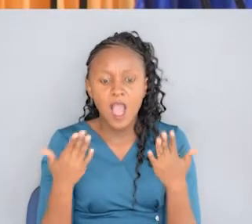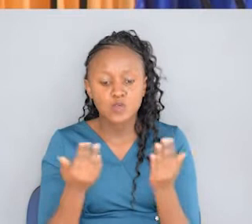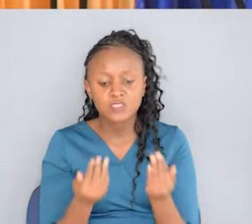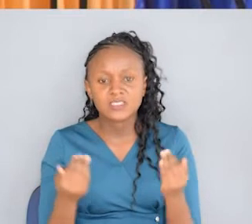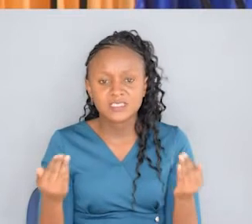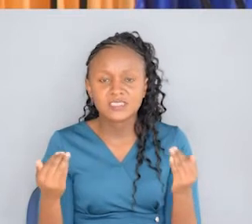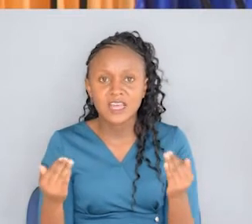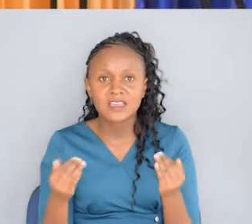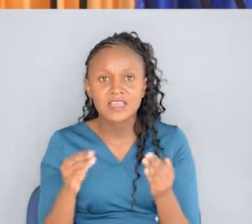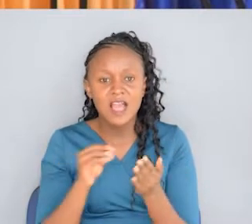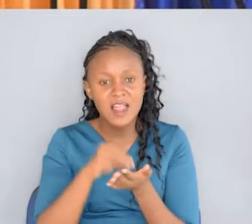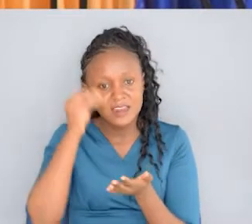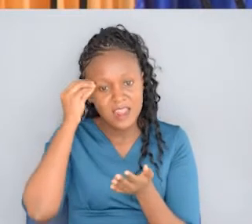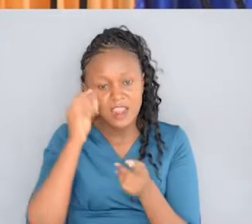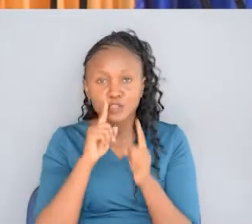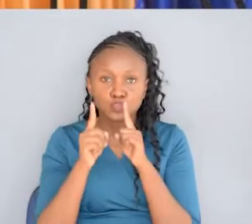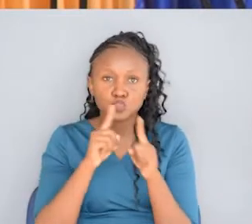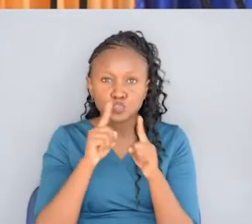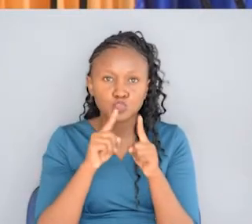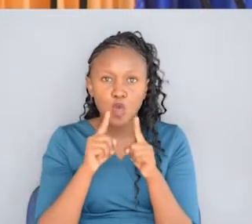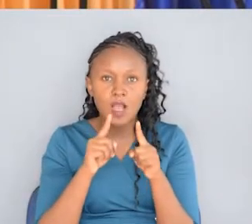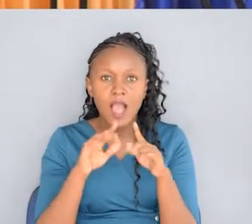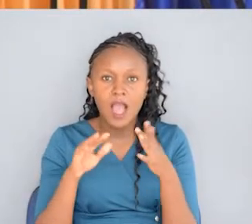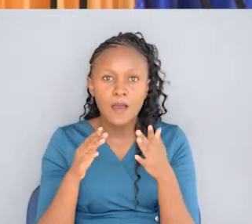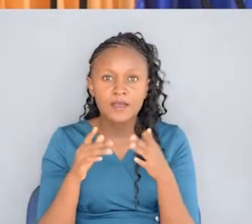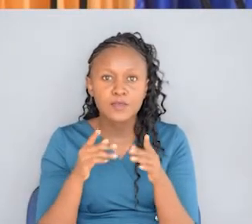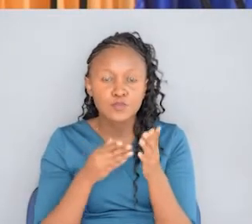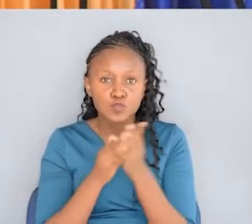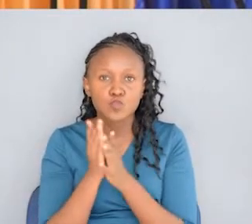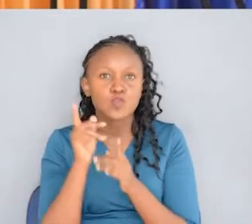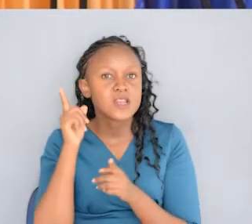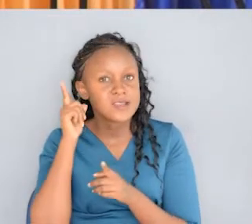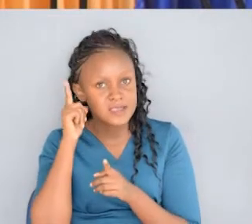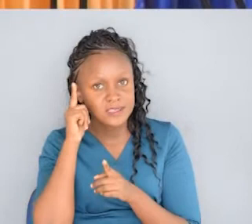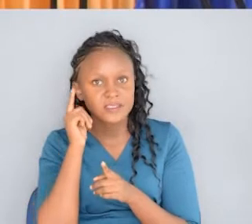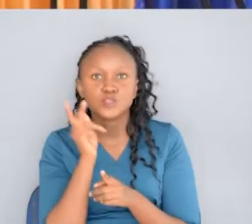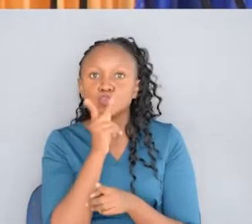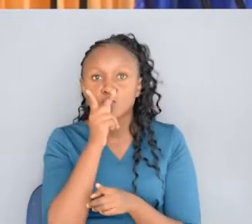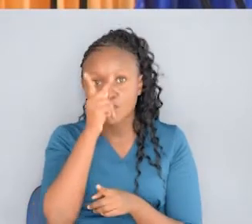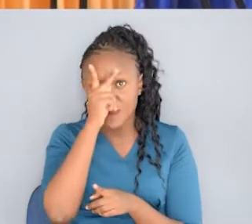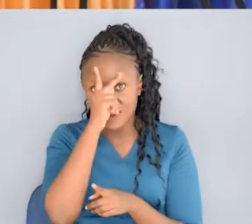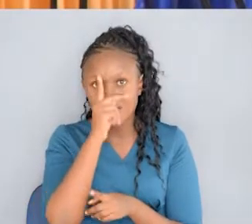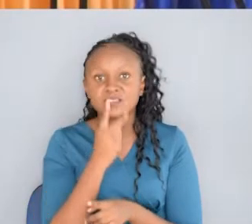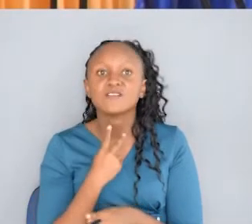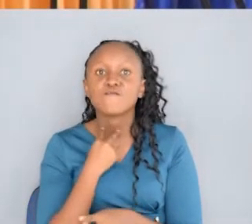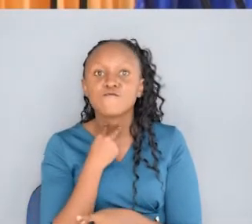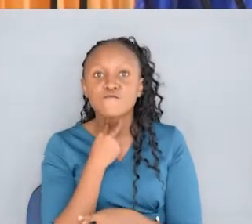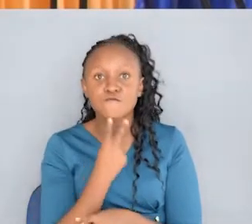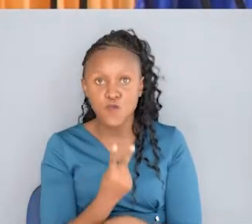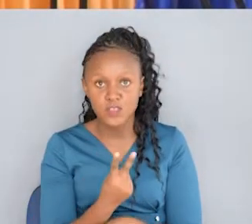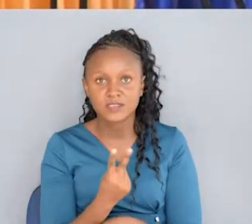pray by listening to our Father. The more his word rests in our hearts, the more readily we speak